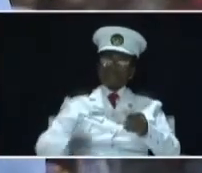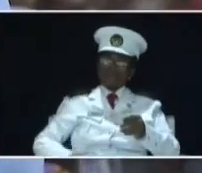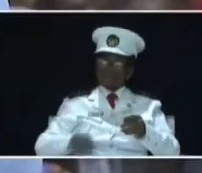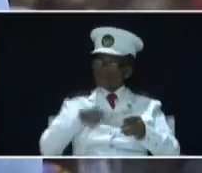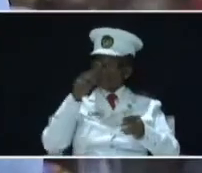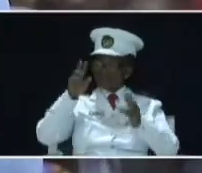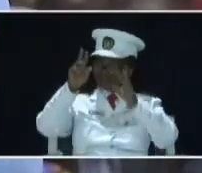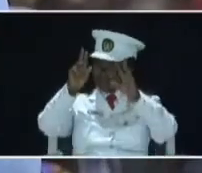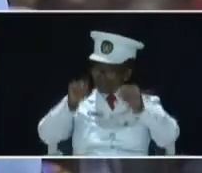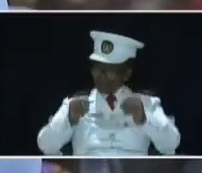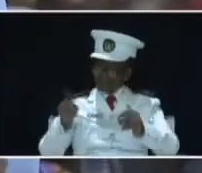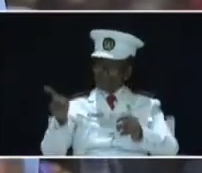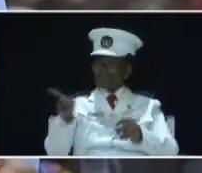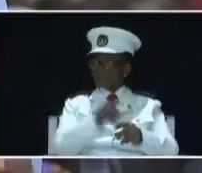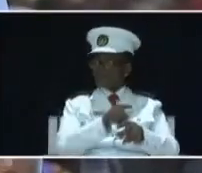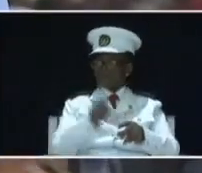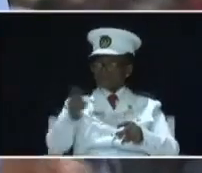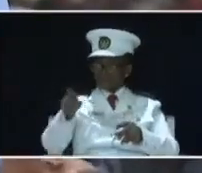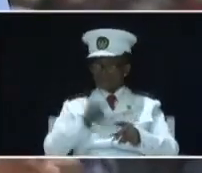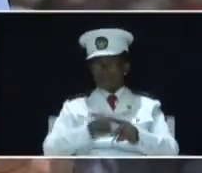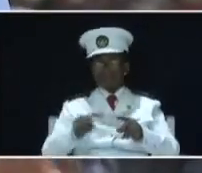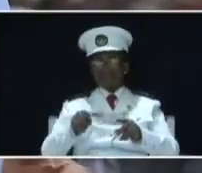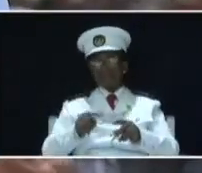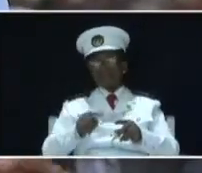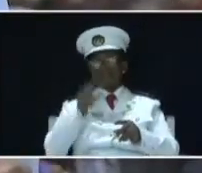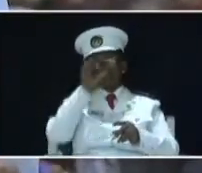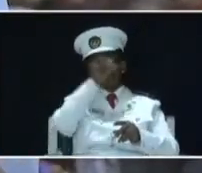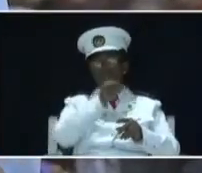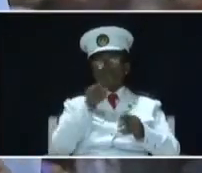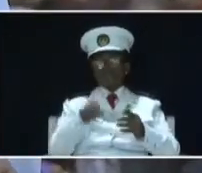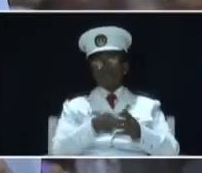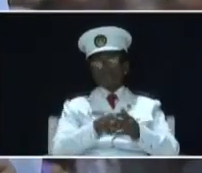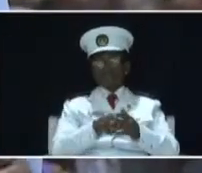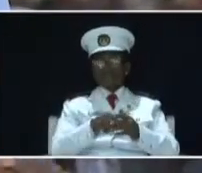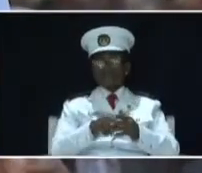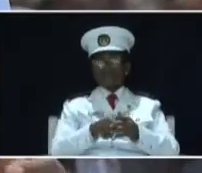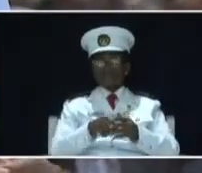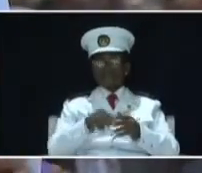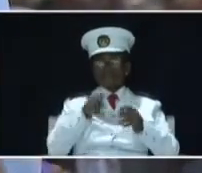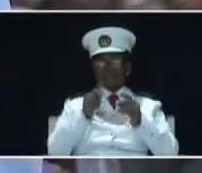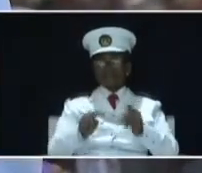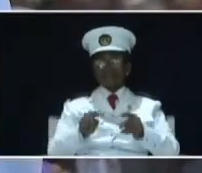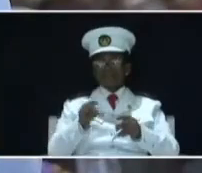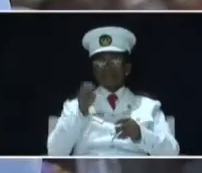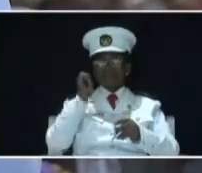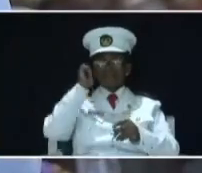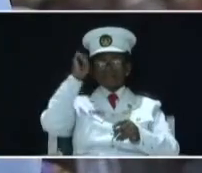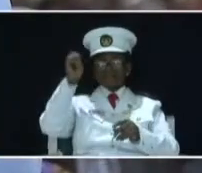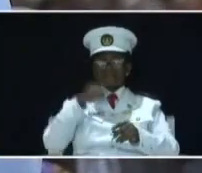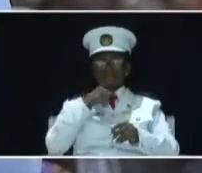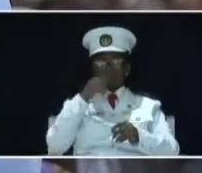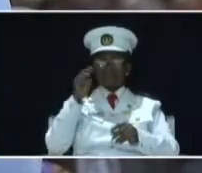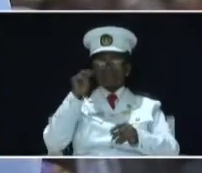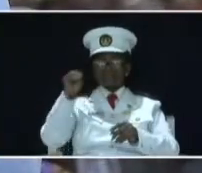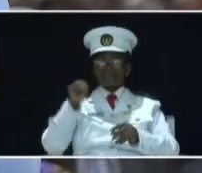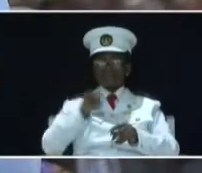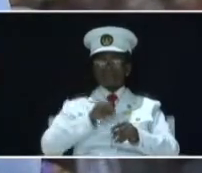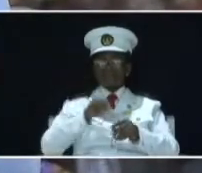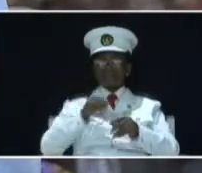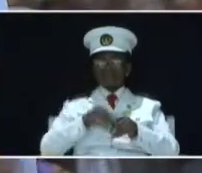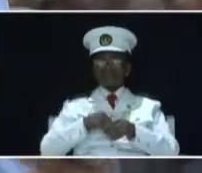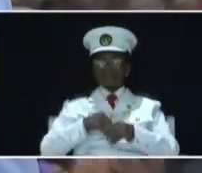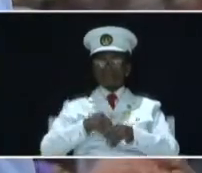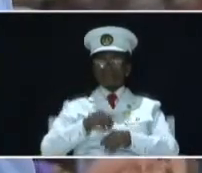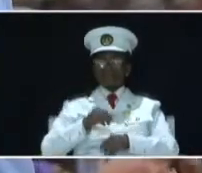fellow. He said, I've killed a lion before, I've killed a bear before.